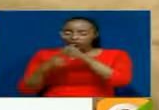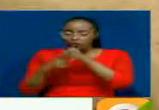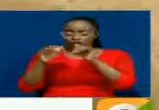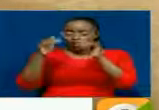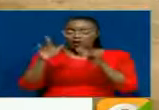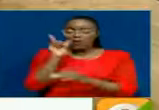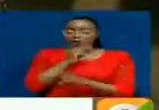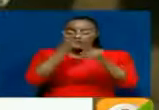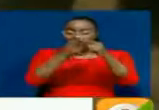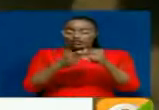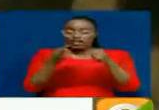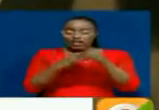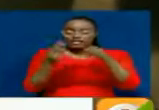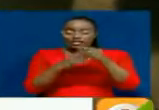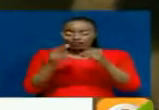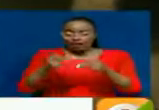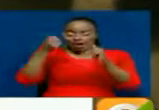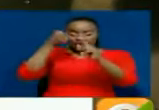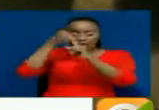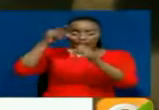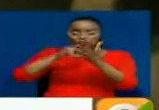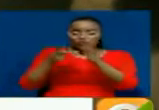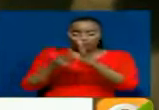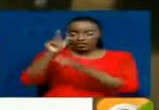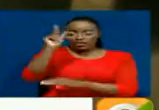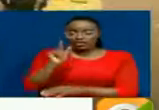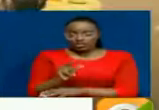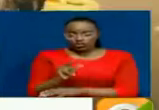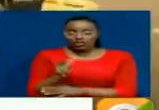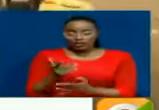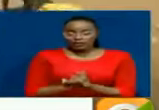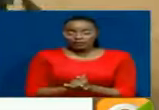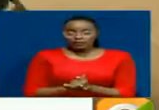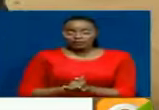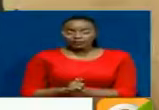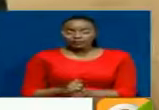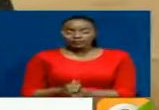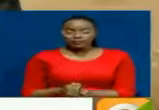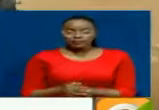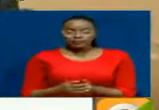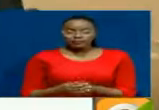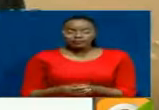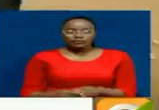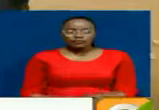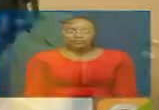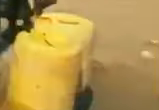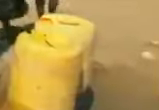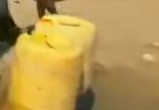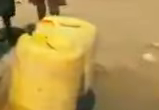farmers completed a total of 87 high-impact projects in the region. Dennis Otieno, Citizen TV.